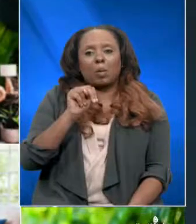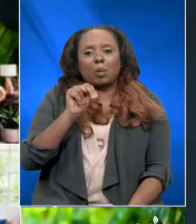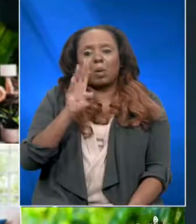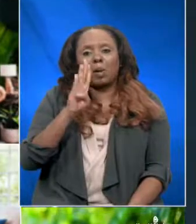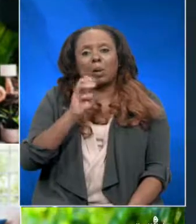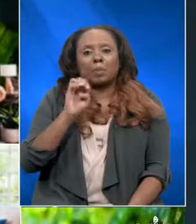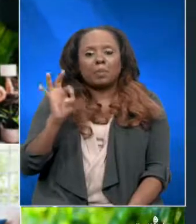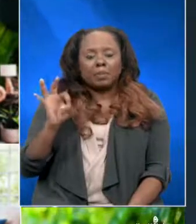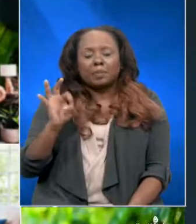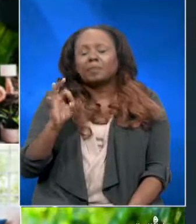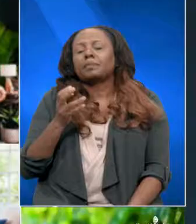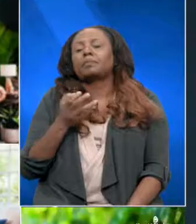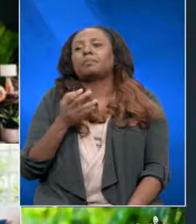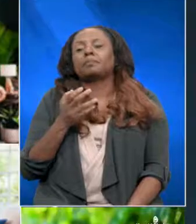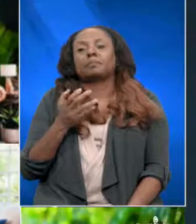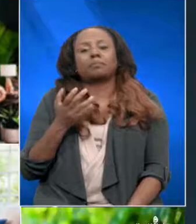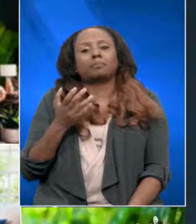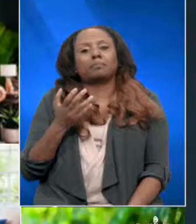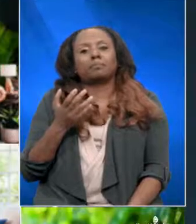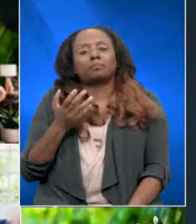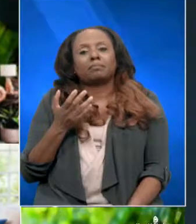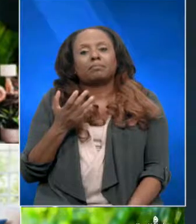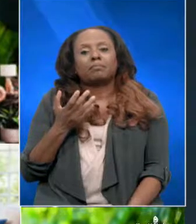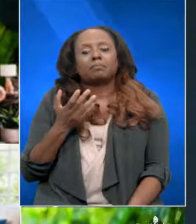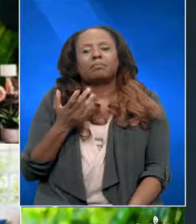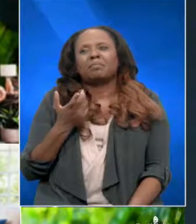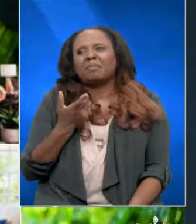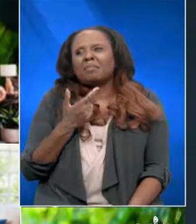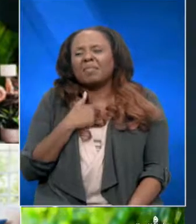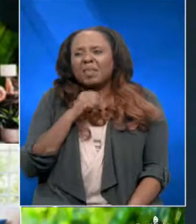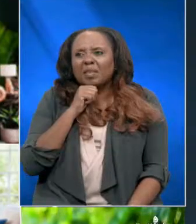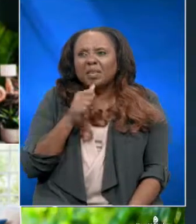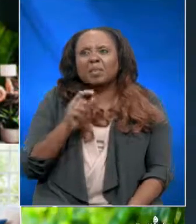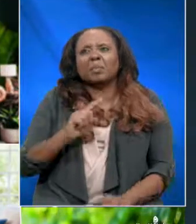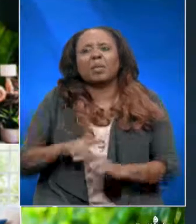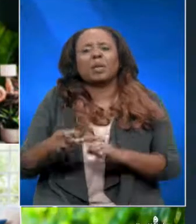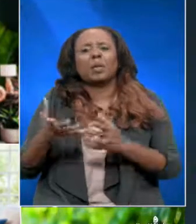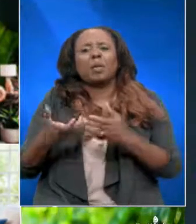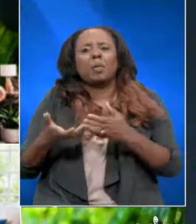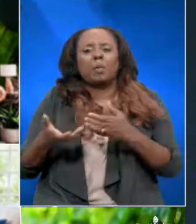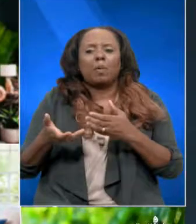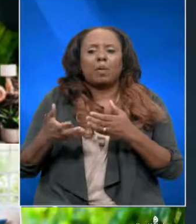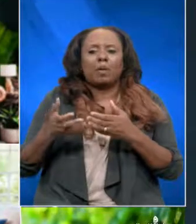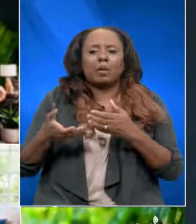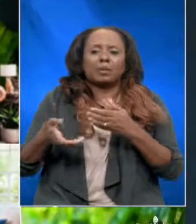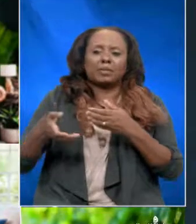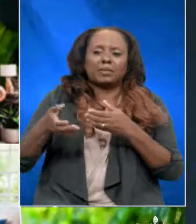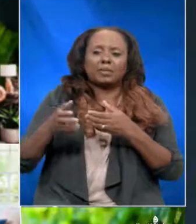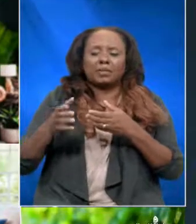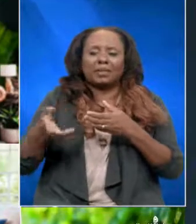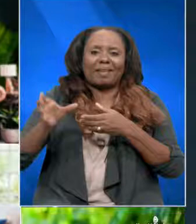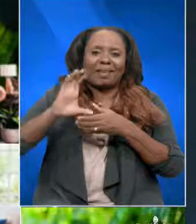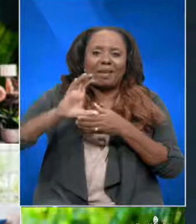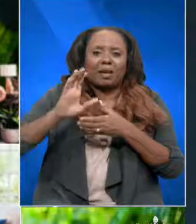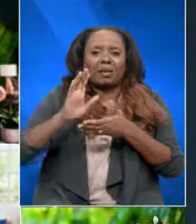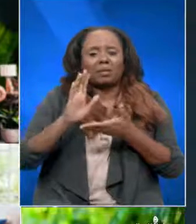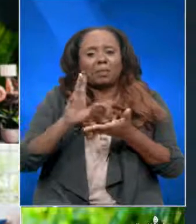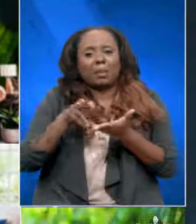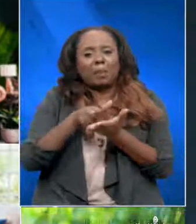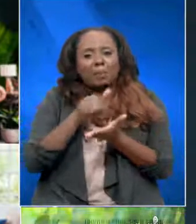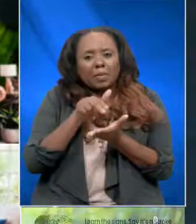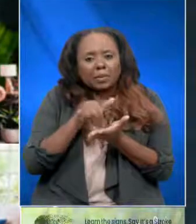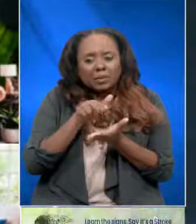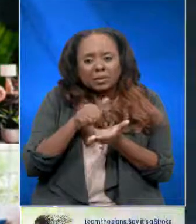you might add, I don't know, I wouldn't, but cooking butter or something. I'm just saying, you're adding